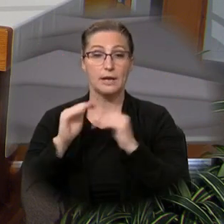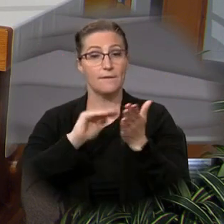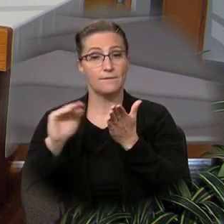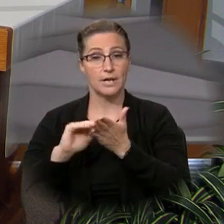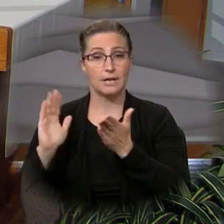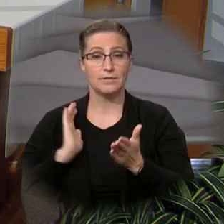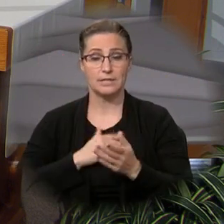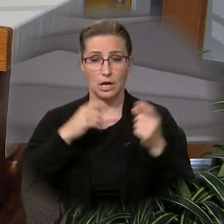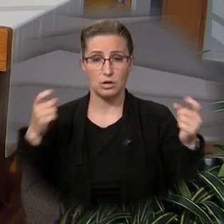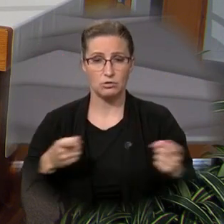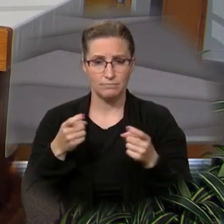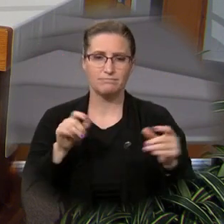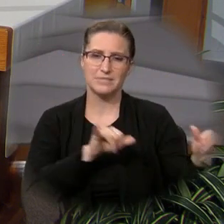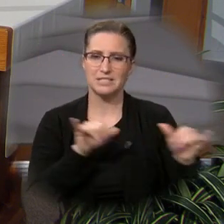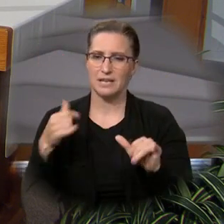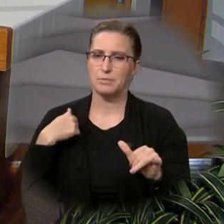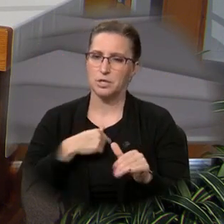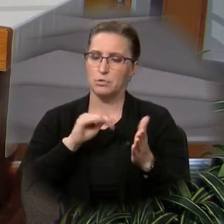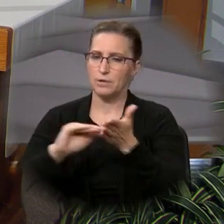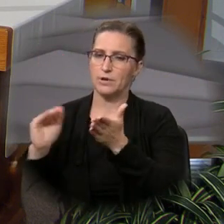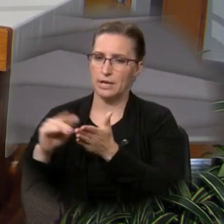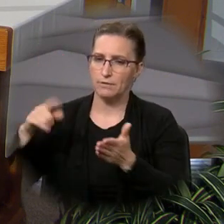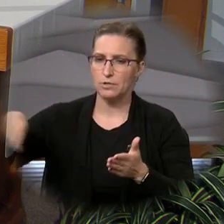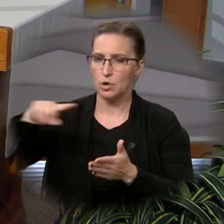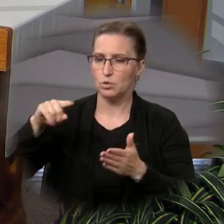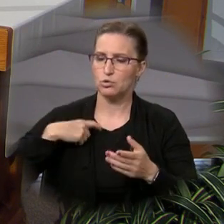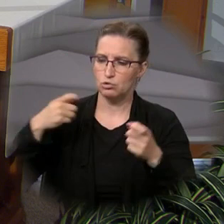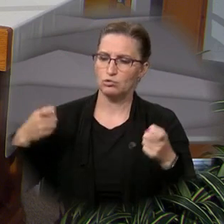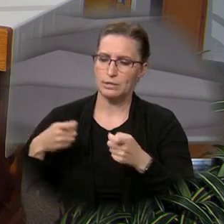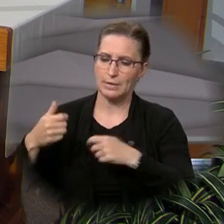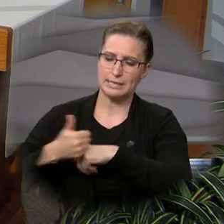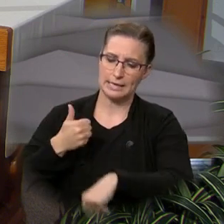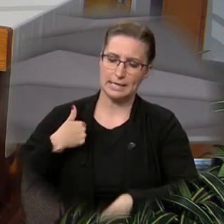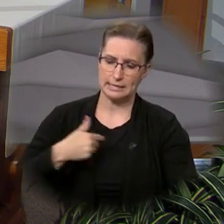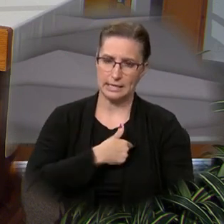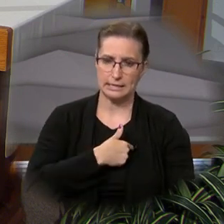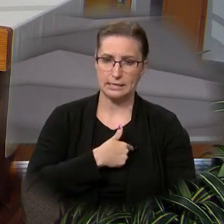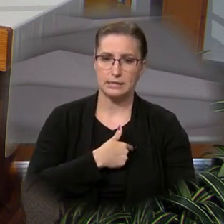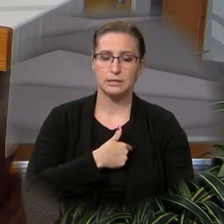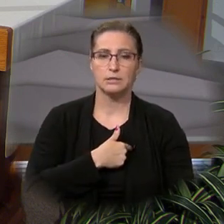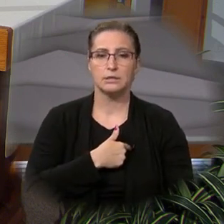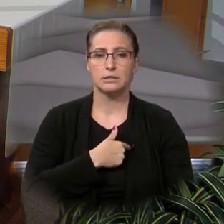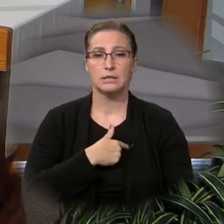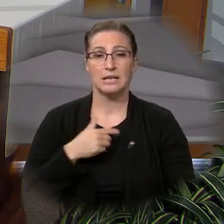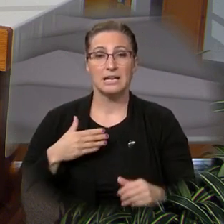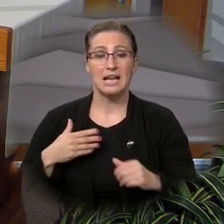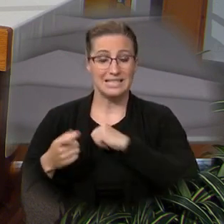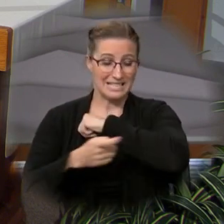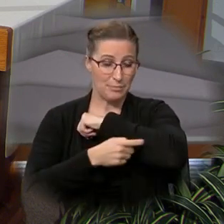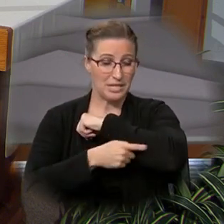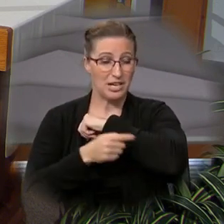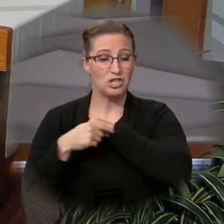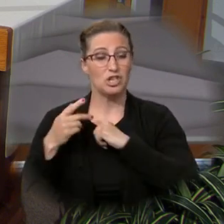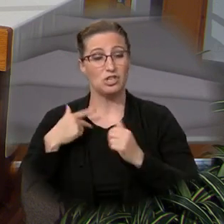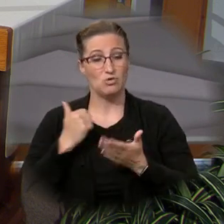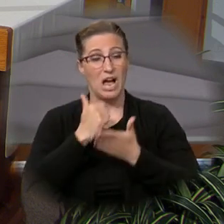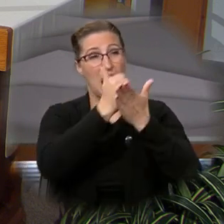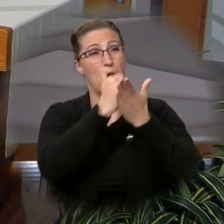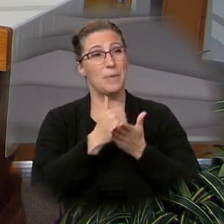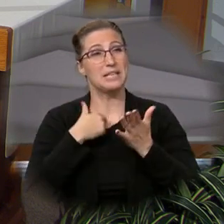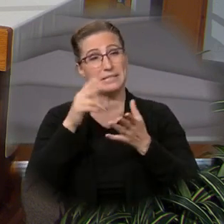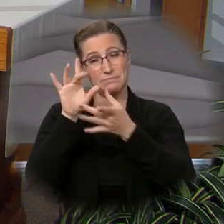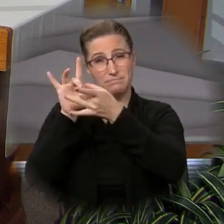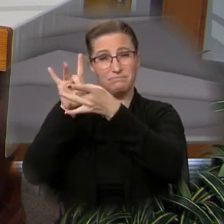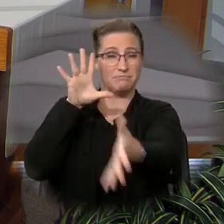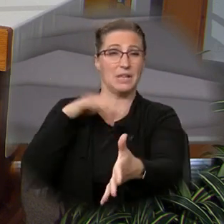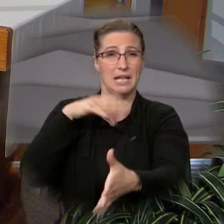bread, and forgive us our trespasses, as we forgive those who trespass against us. And lead us not into